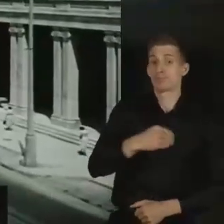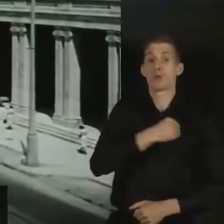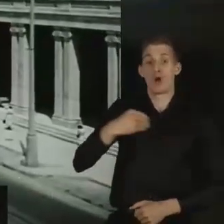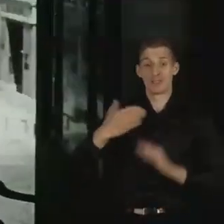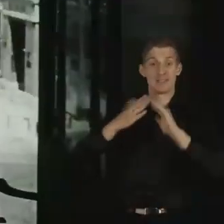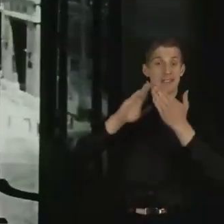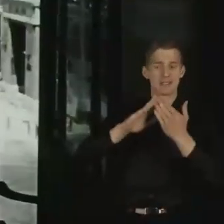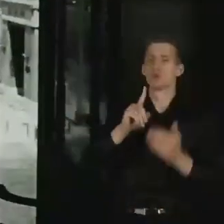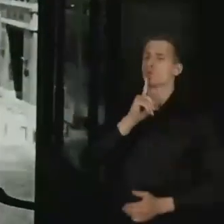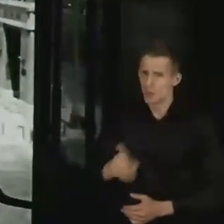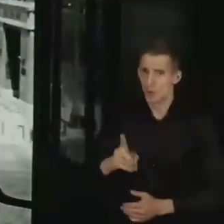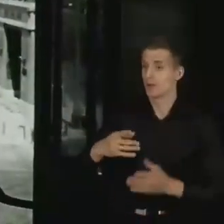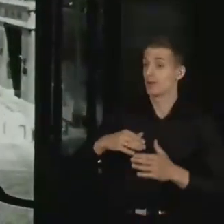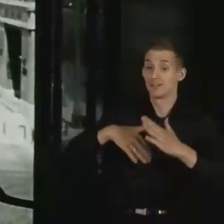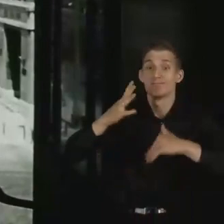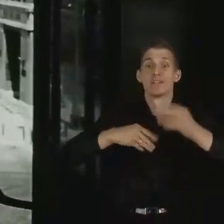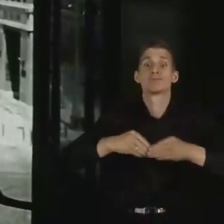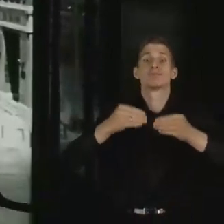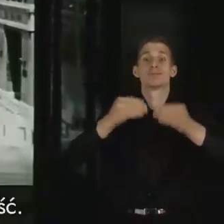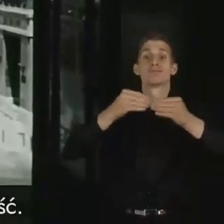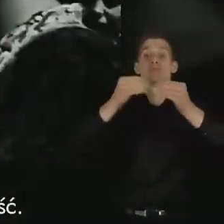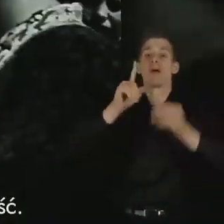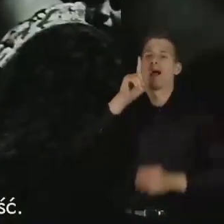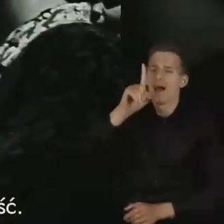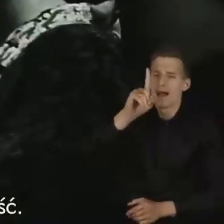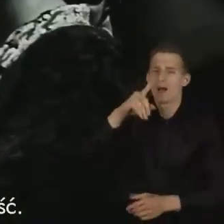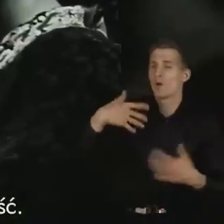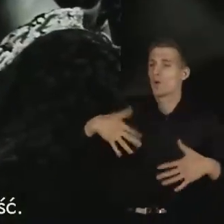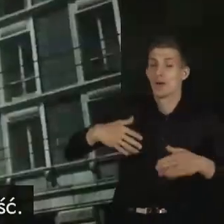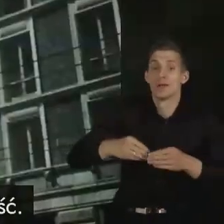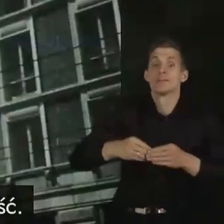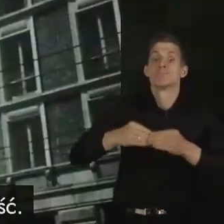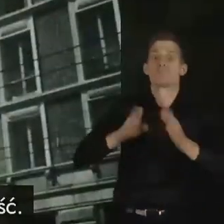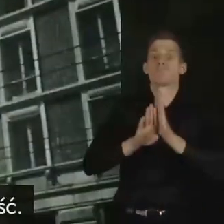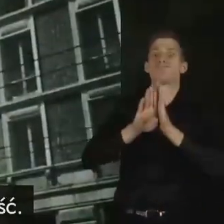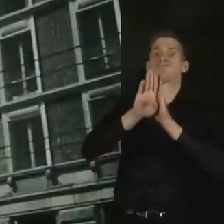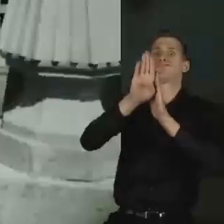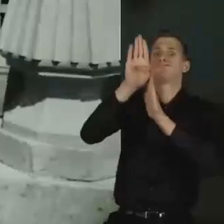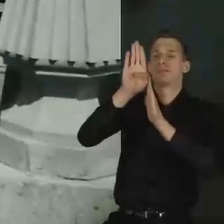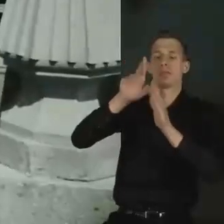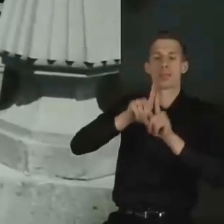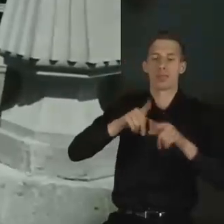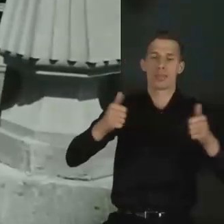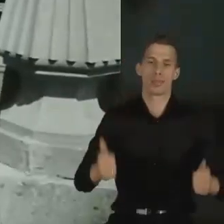rose from ruins, they were given socio-realist appearance and functions instead of a basis for growth.